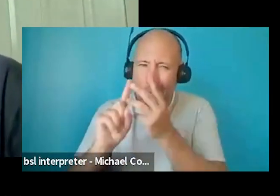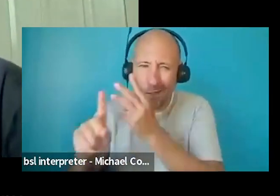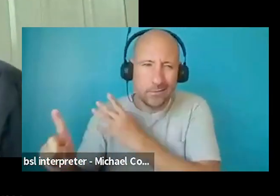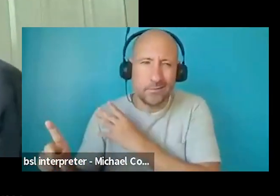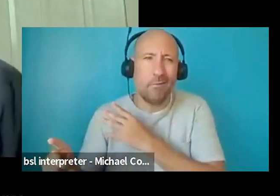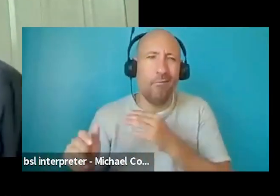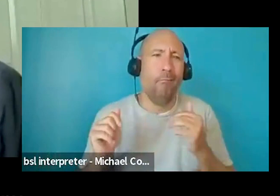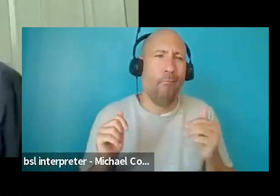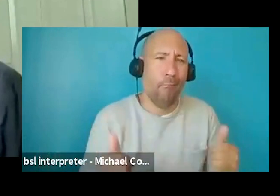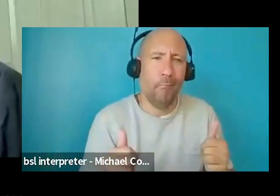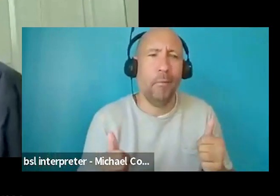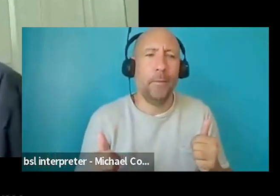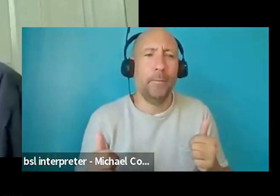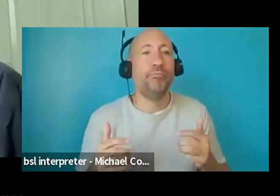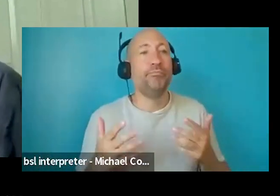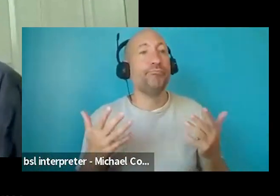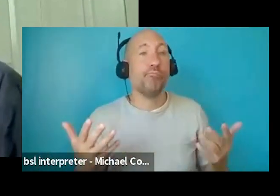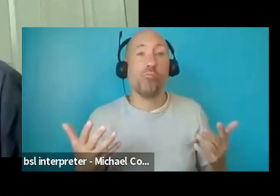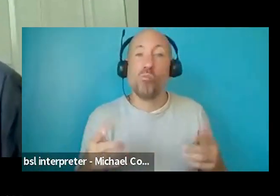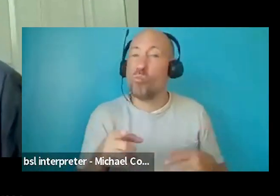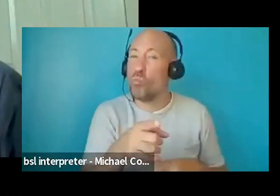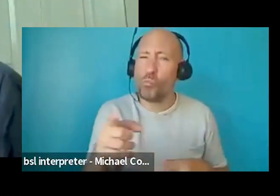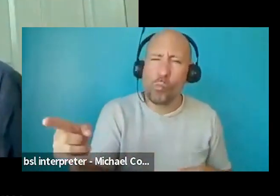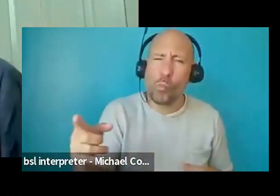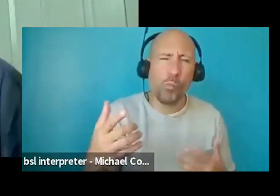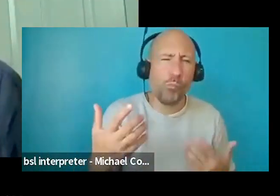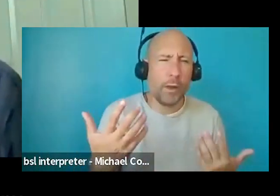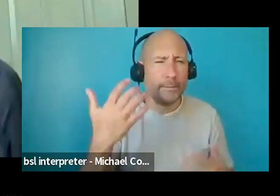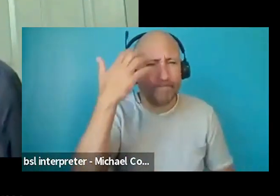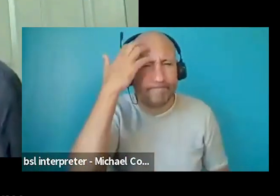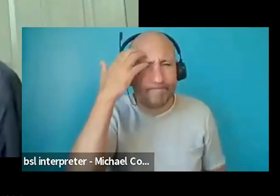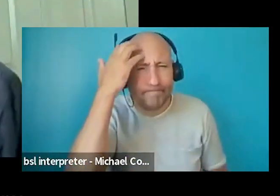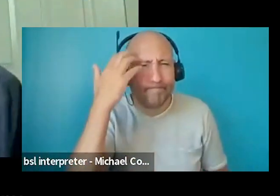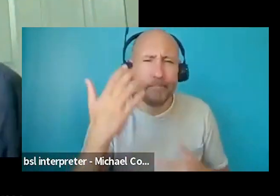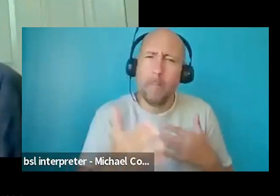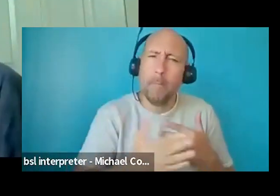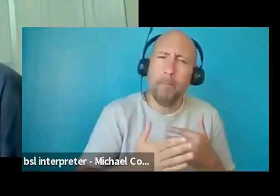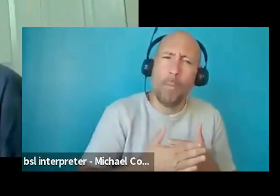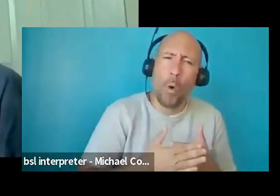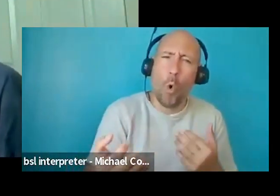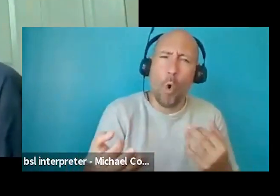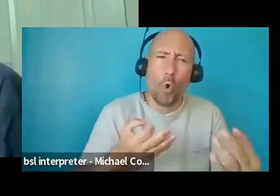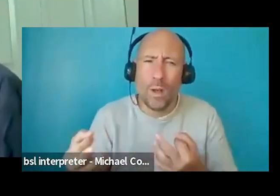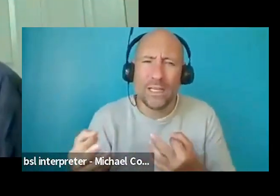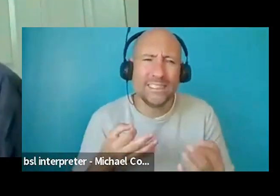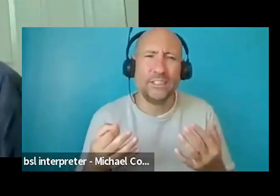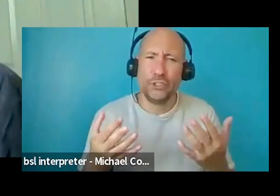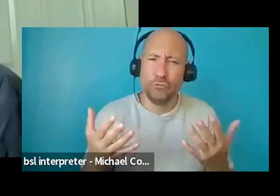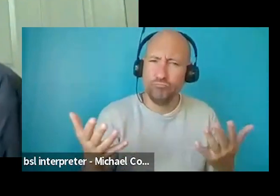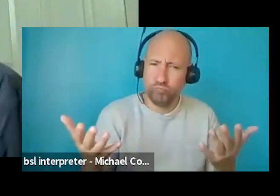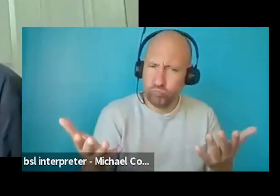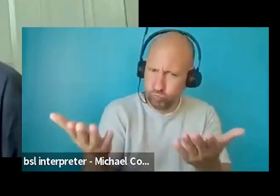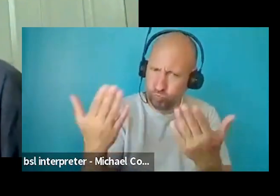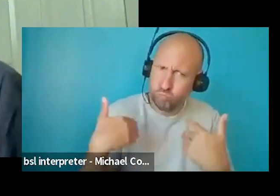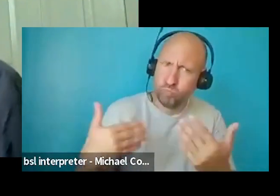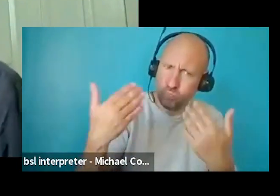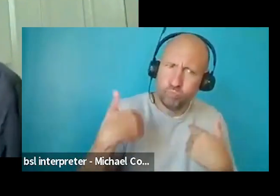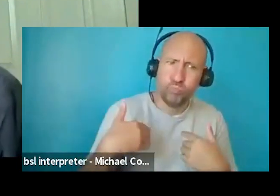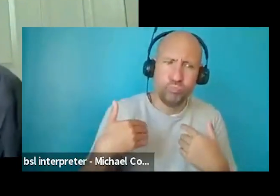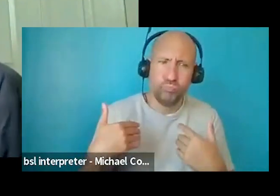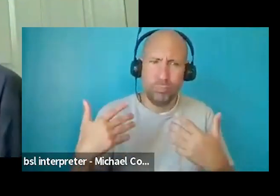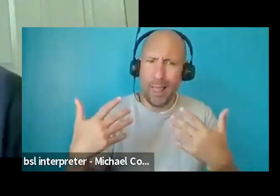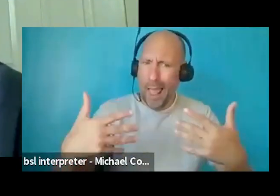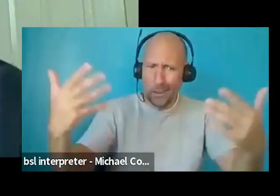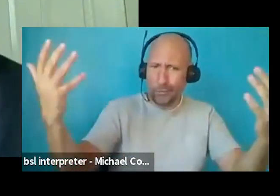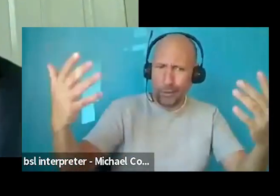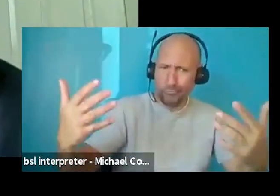said earlier, if anyone has any questions that emerge after this webinar that you'd like to ask us,